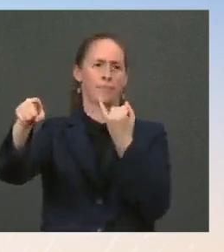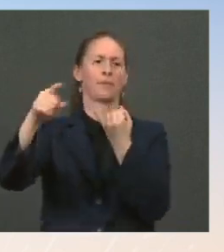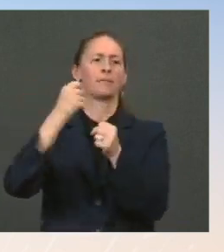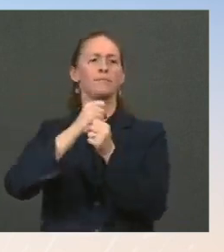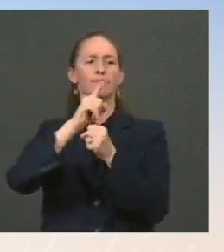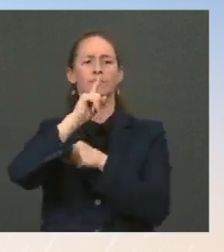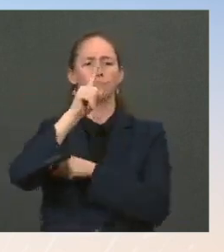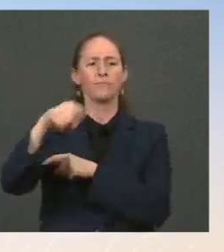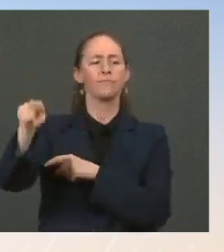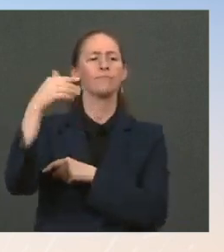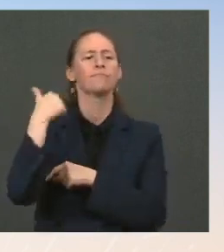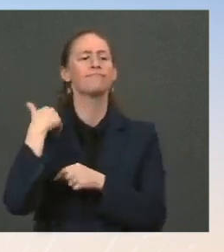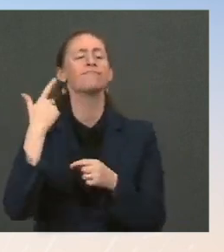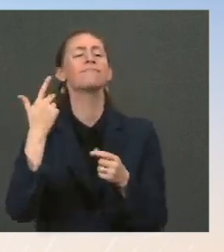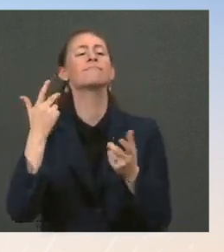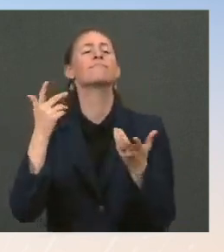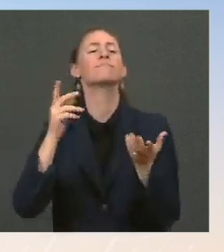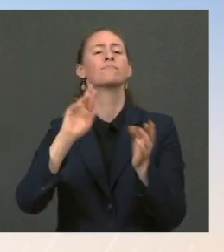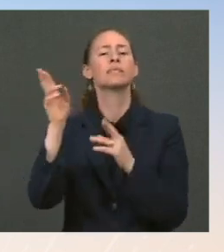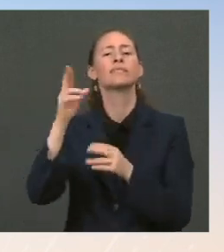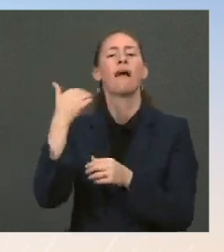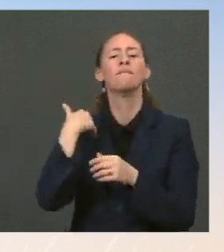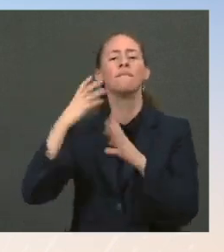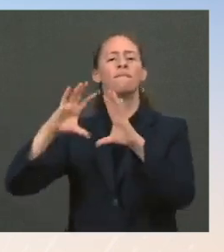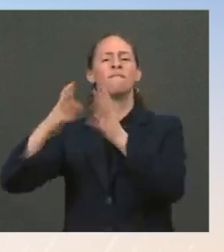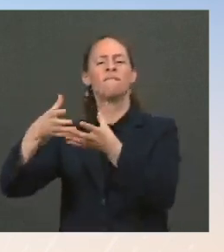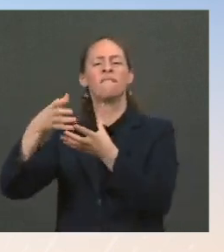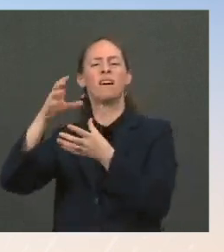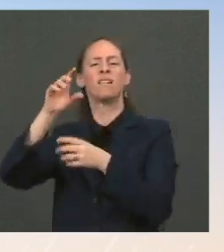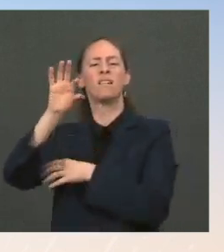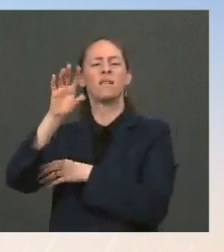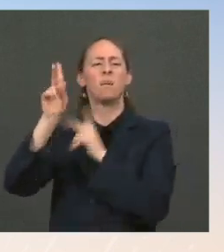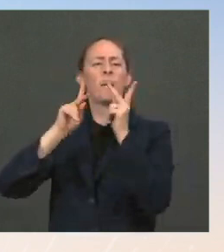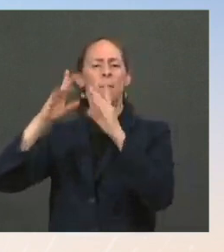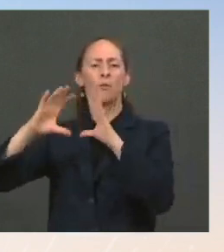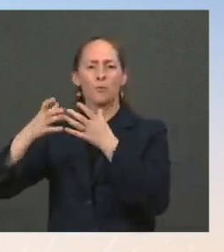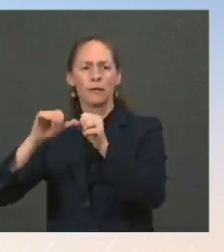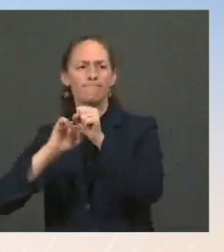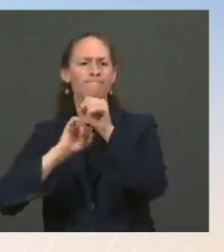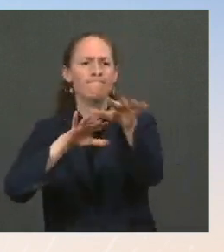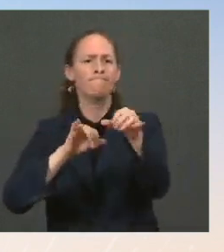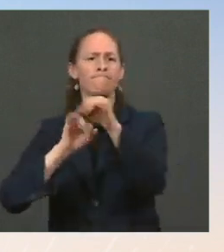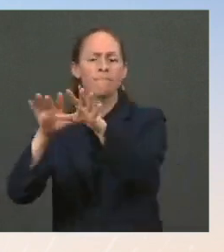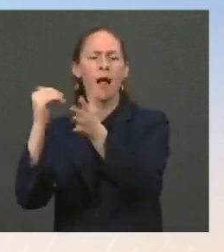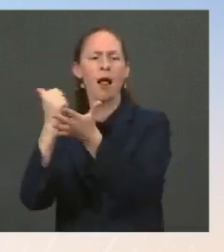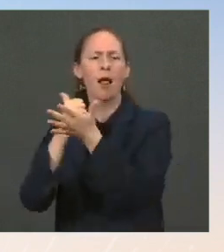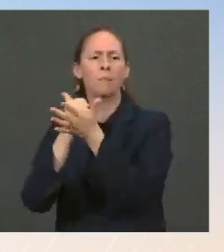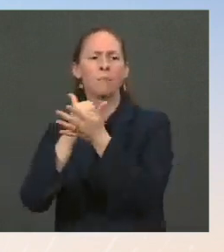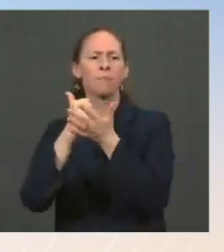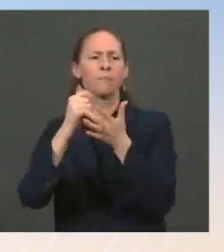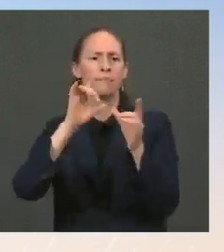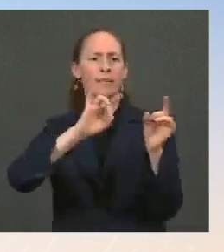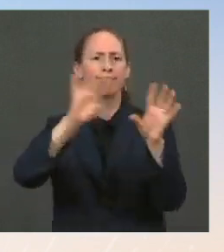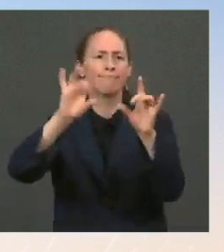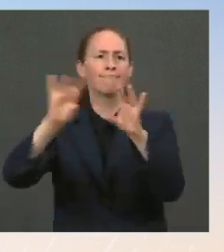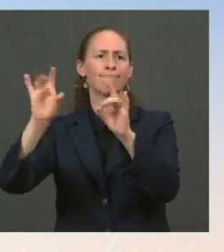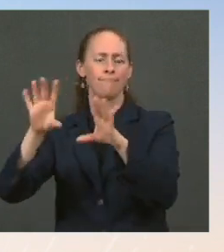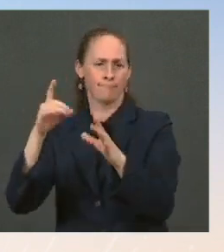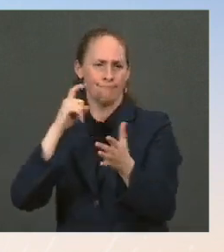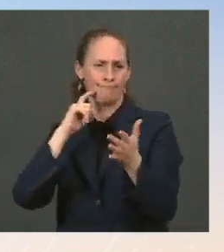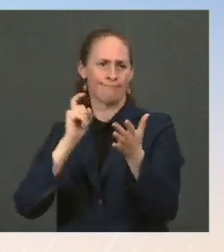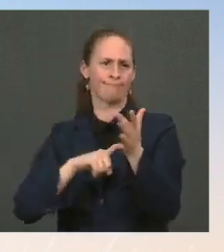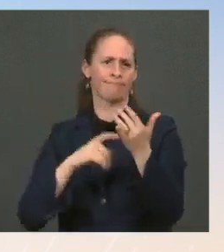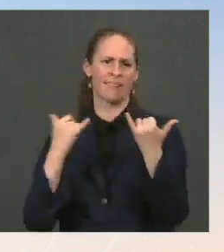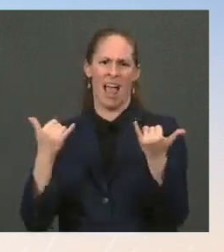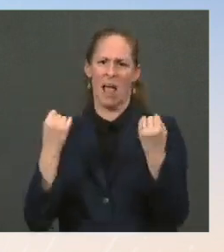out to specific communities and cities to help address violence. A lot of that is driven by gun violence. That's something that we've been implementing